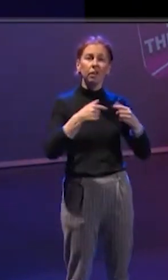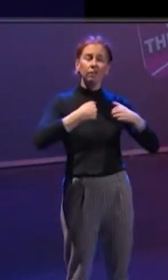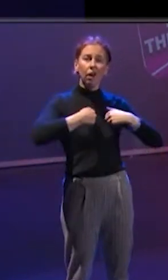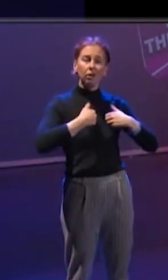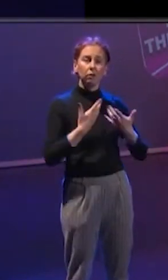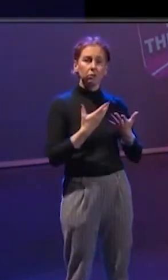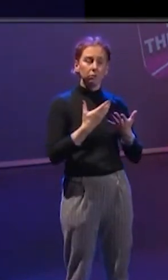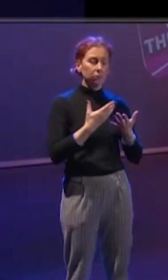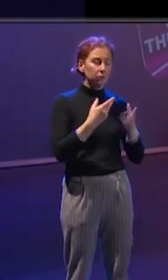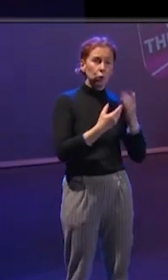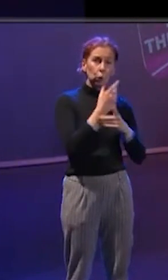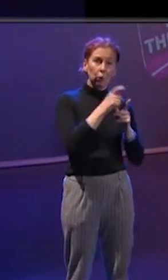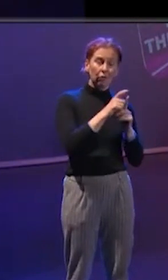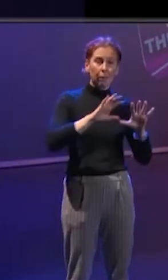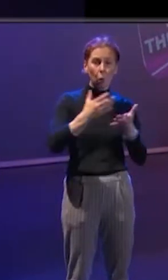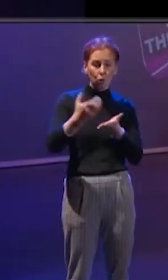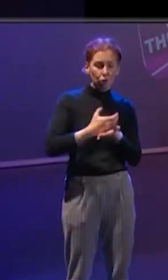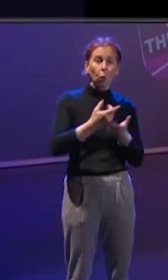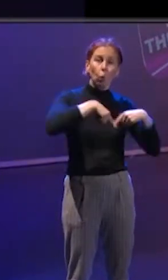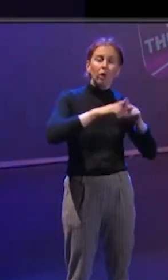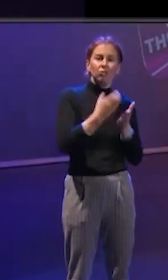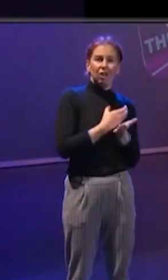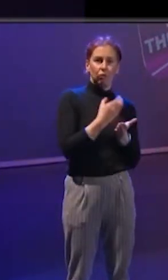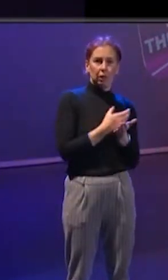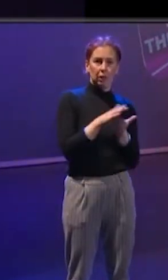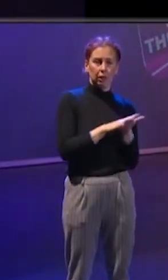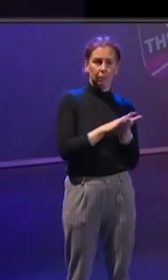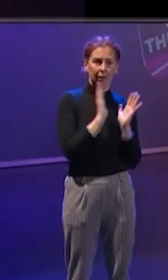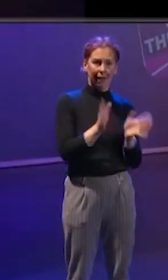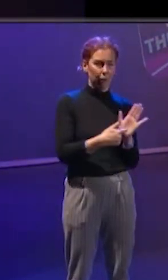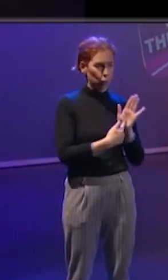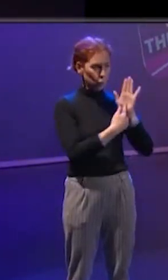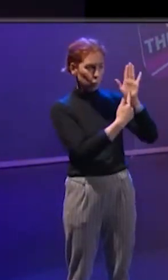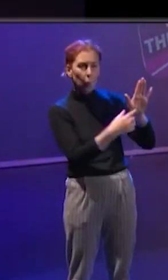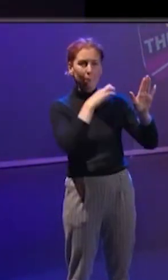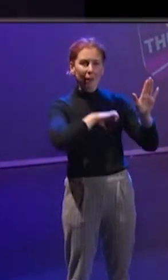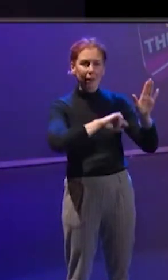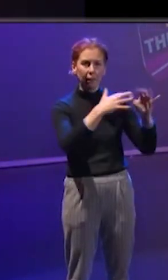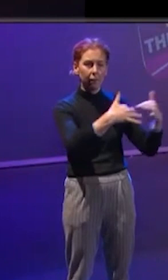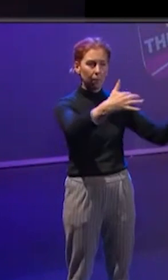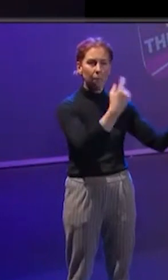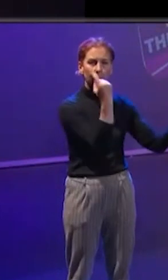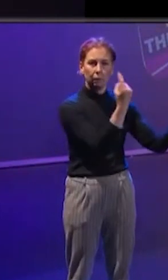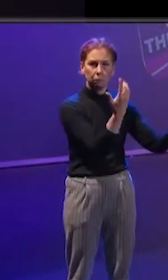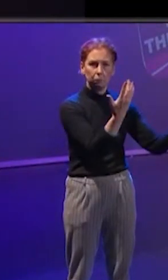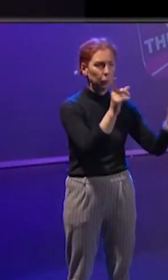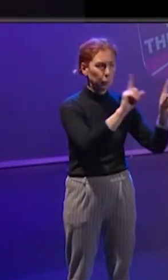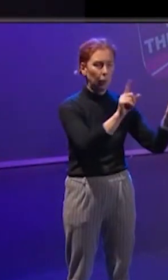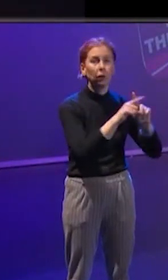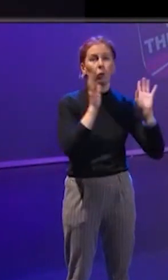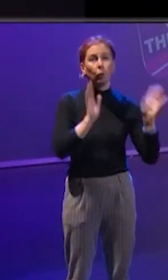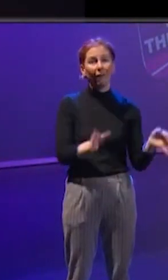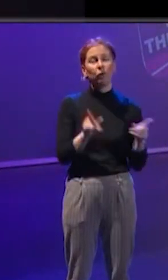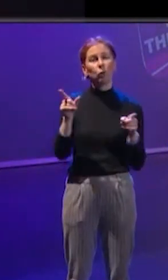charity. It means that everything that we do has to have a benefit to the public, and it means that we've got to report that annually to the